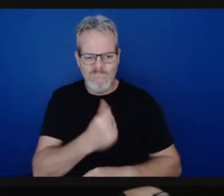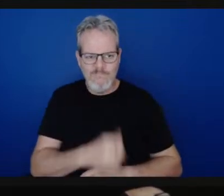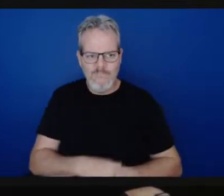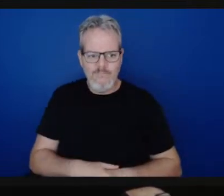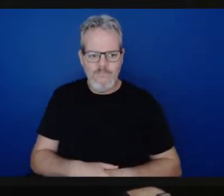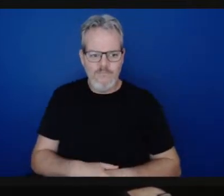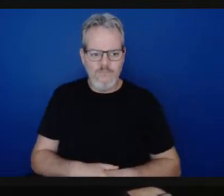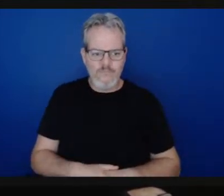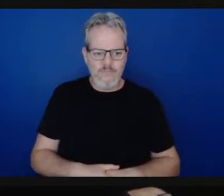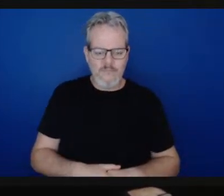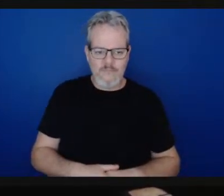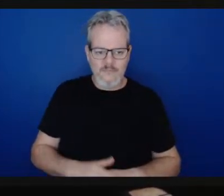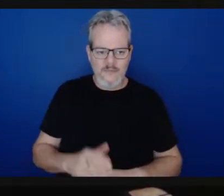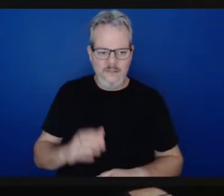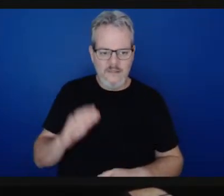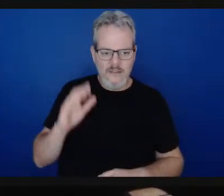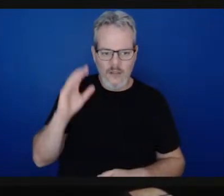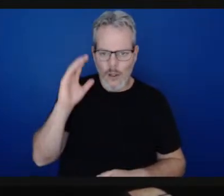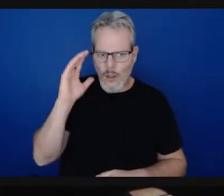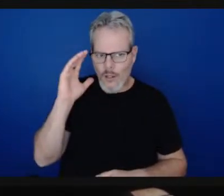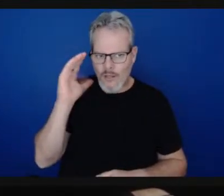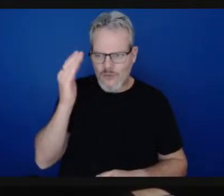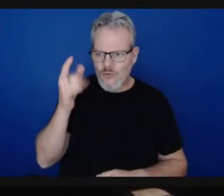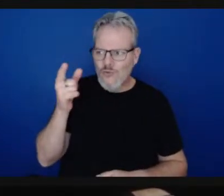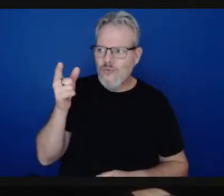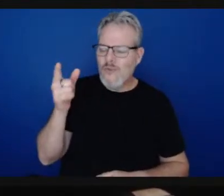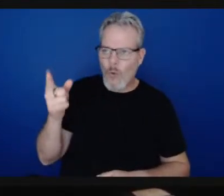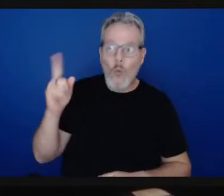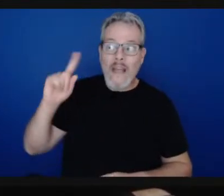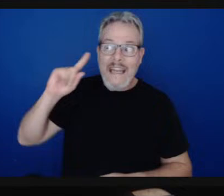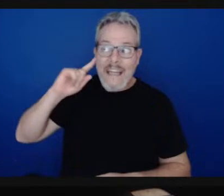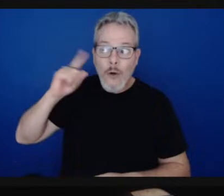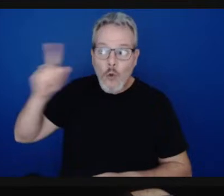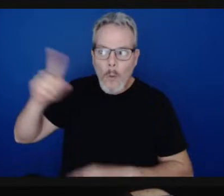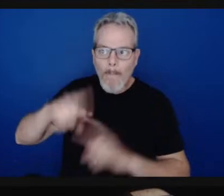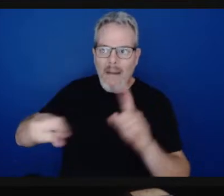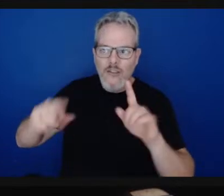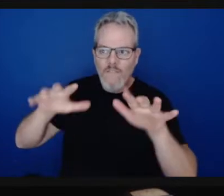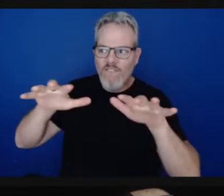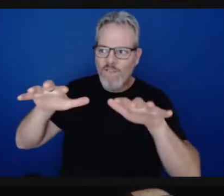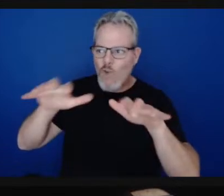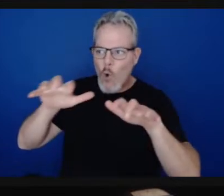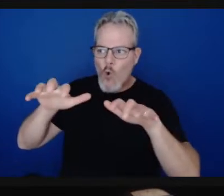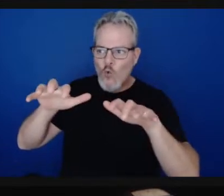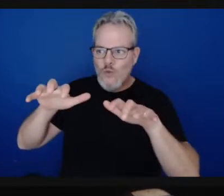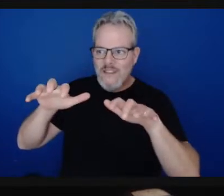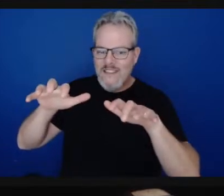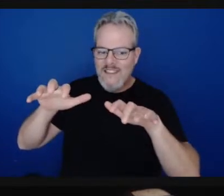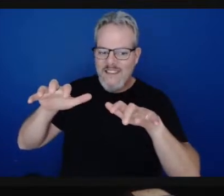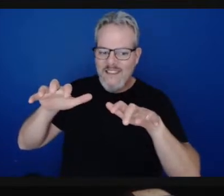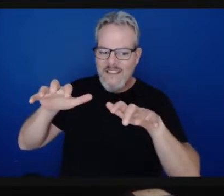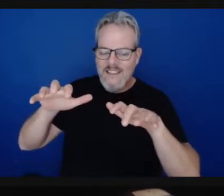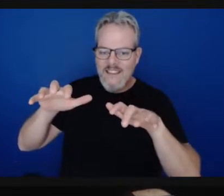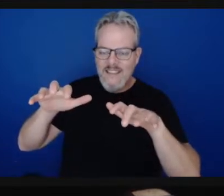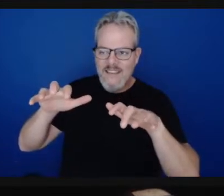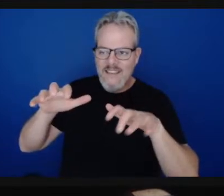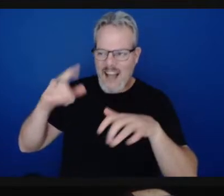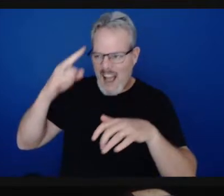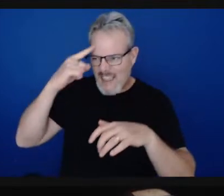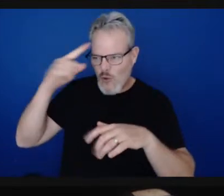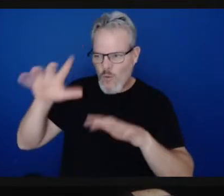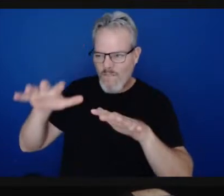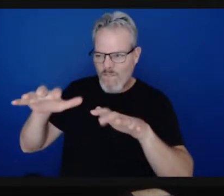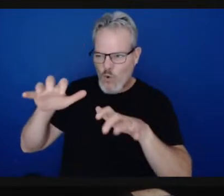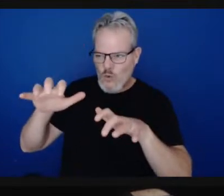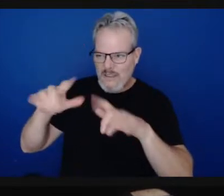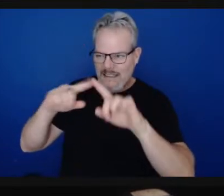Looks like you've frozen your camera. Yeah, we can hear you. Your camera's frozen. I believe your screen share is